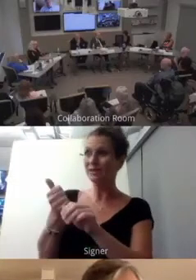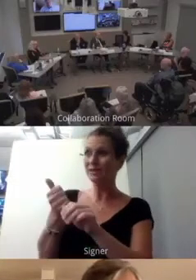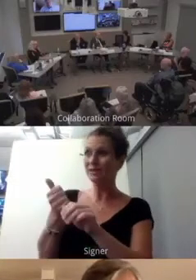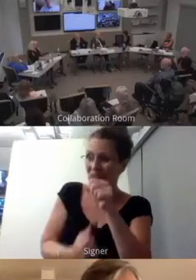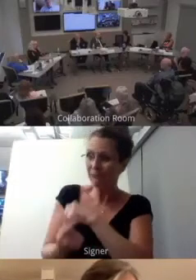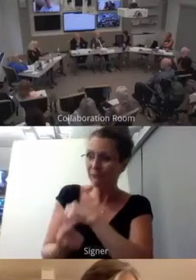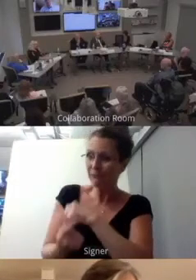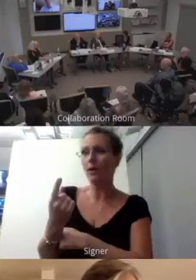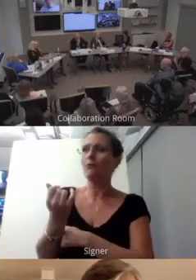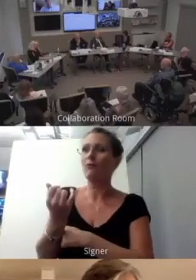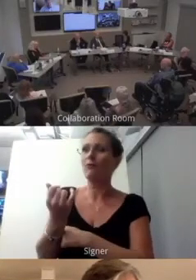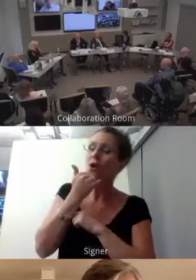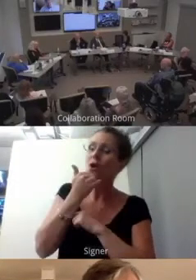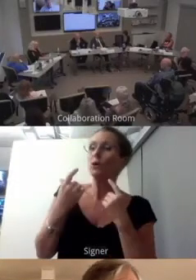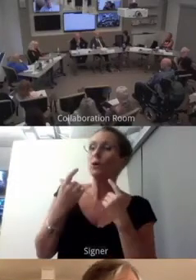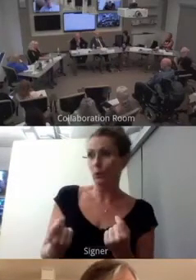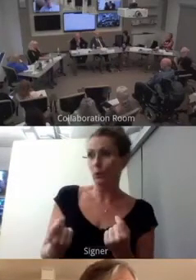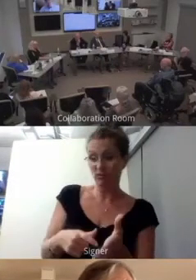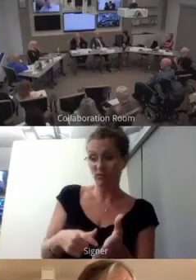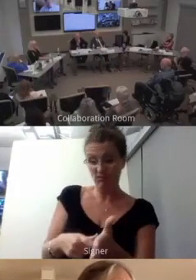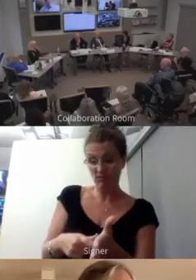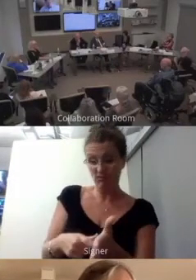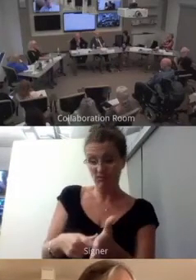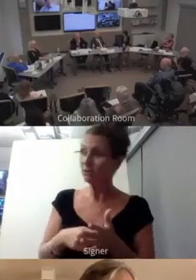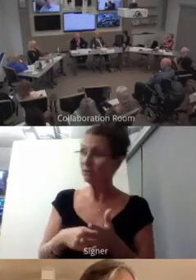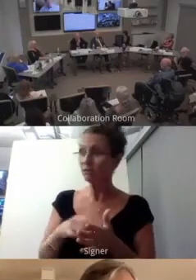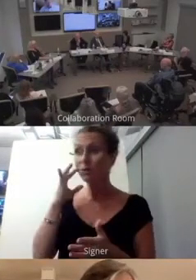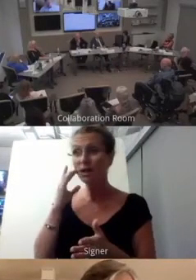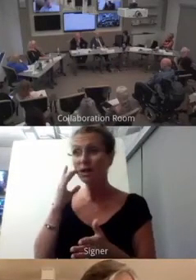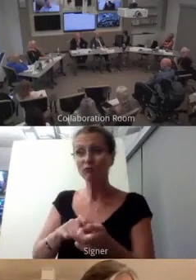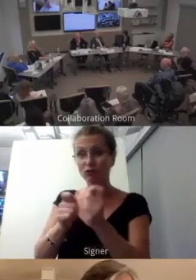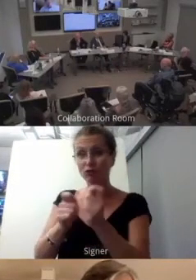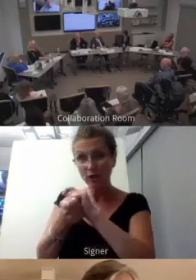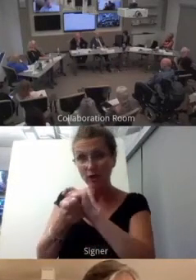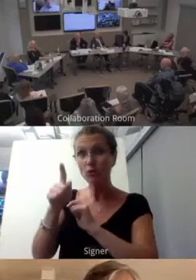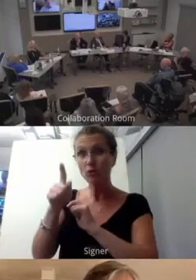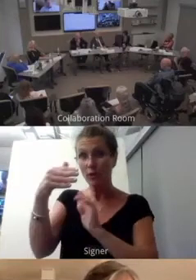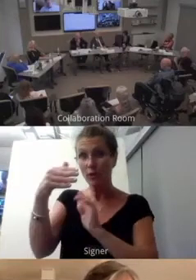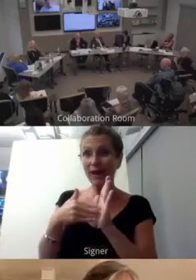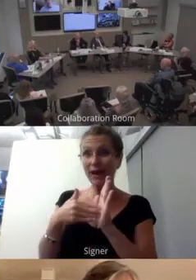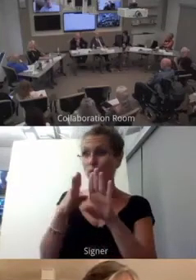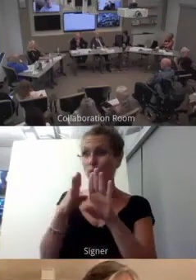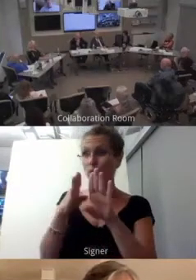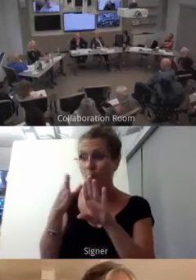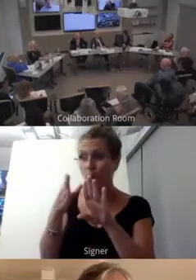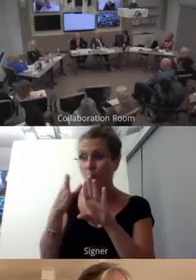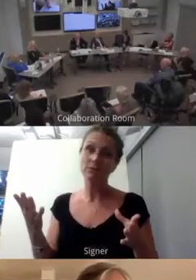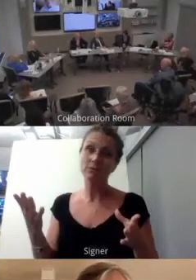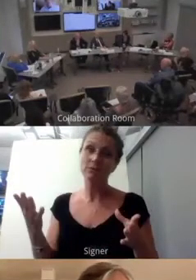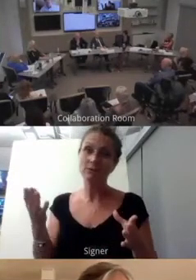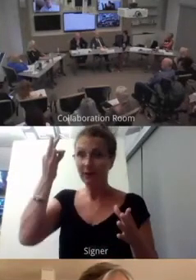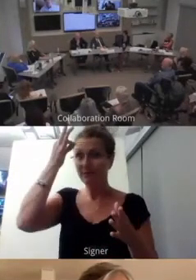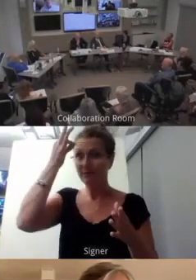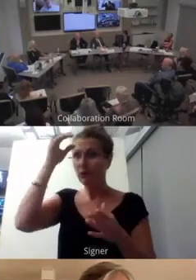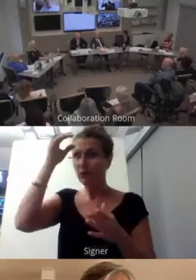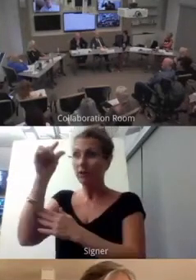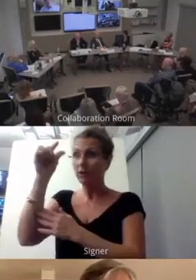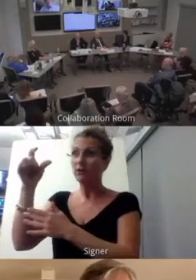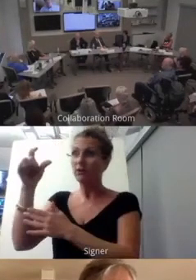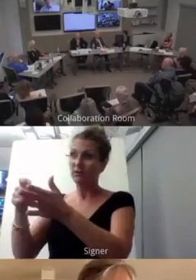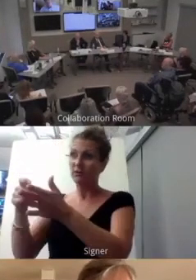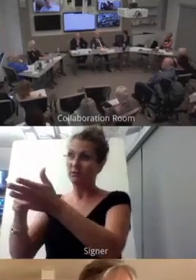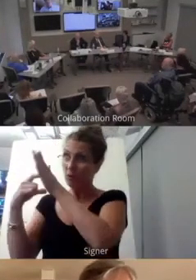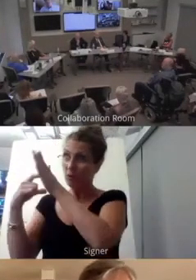all 1,000 doors. That's something the federal government is going to have the ability to do that a small private individual may